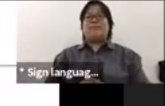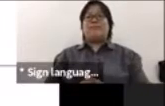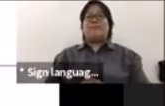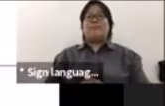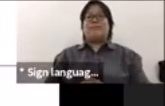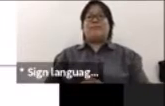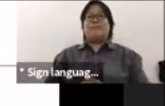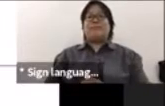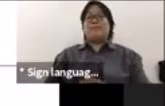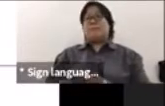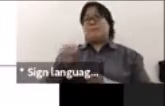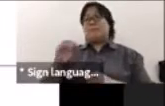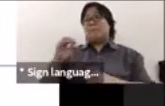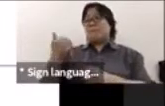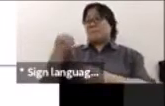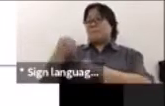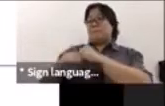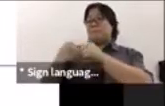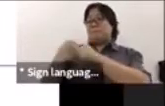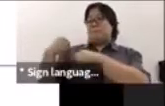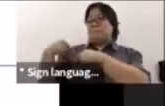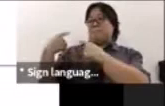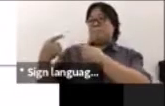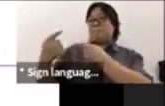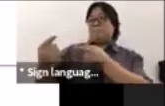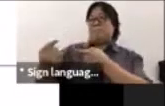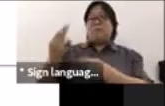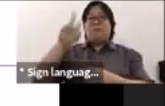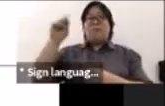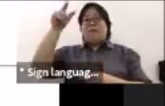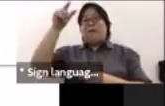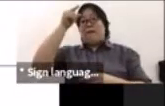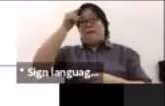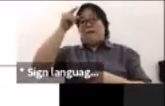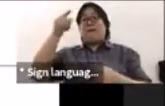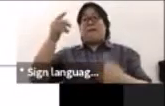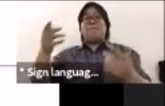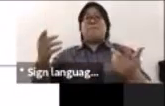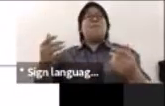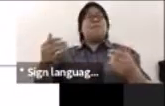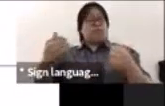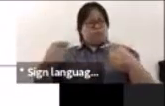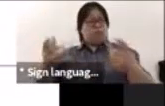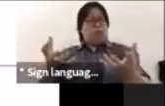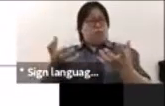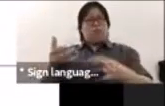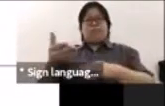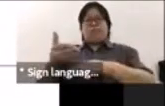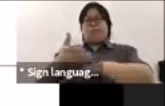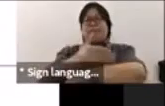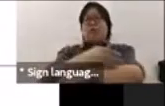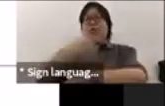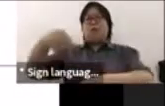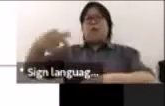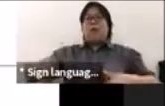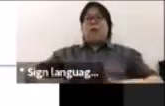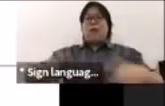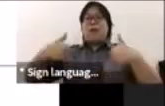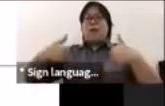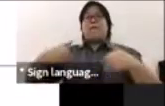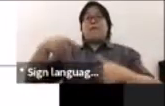And over the past decade, Vietnamese government has made the significant effort to improve the quality of life for people with